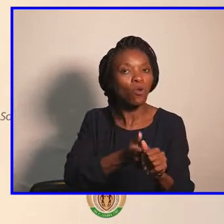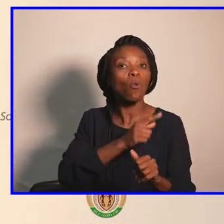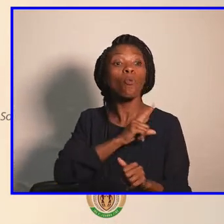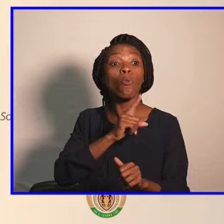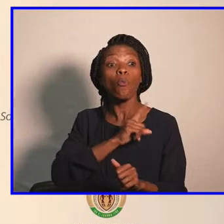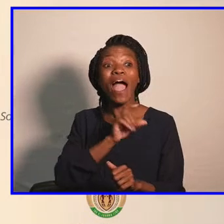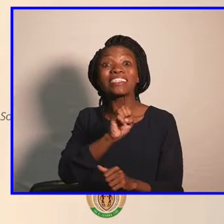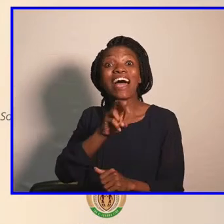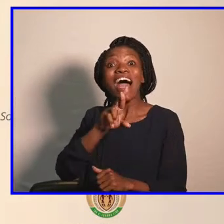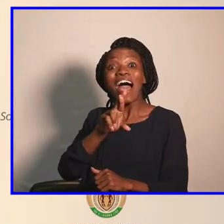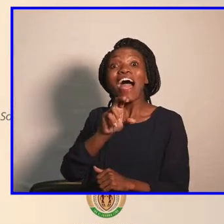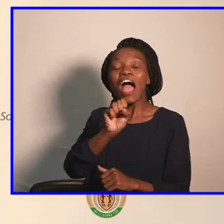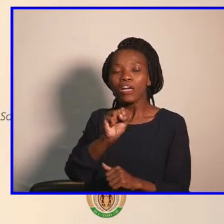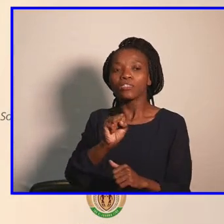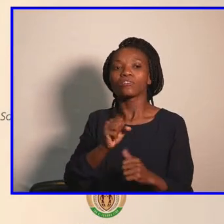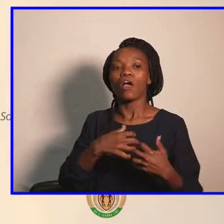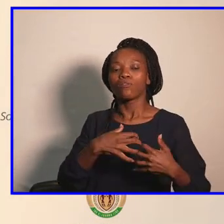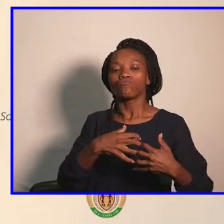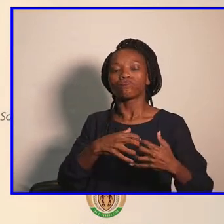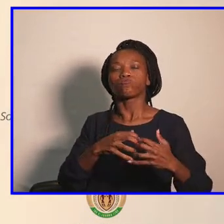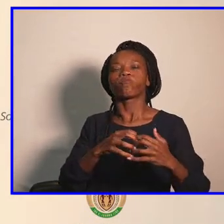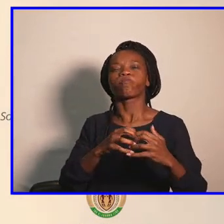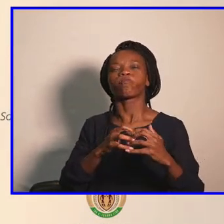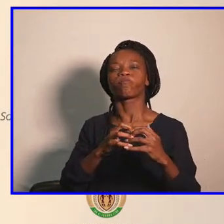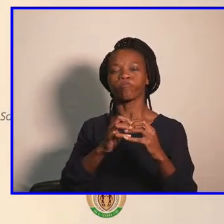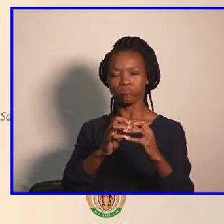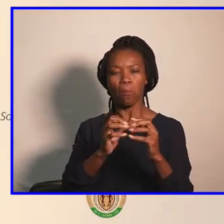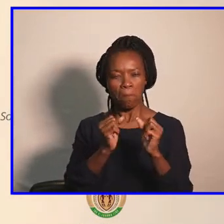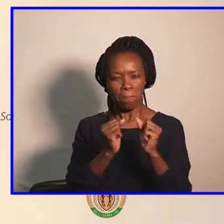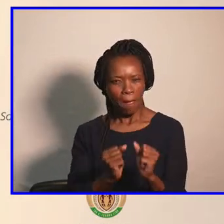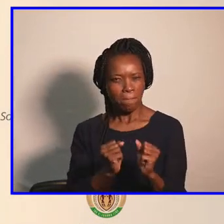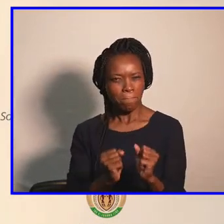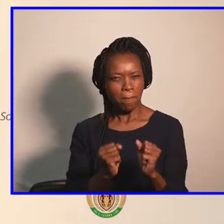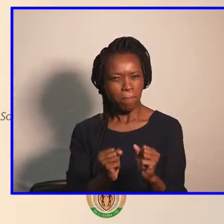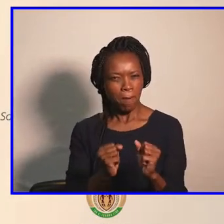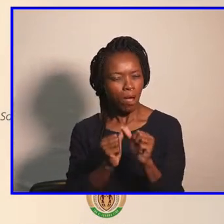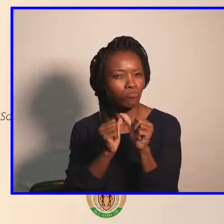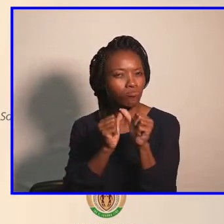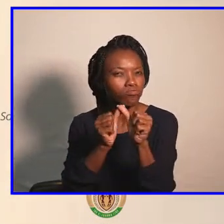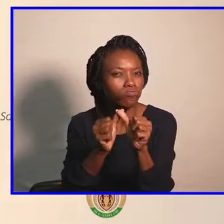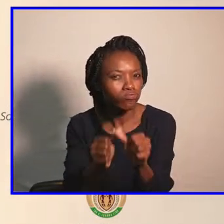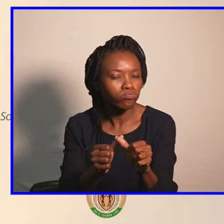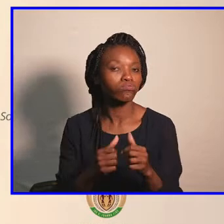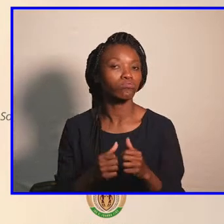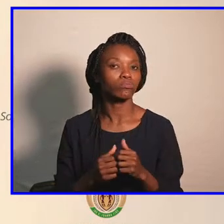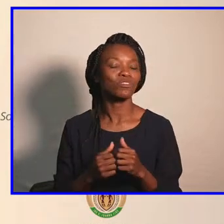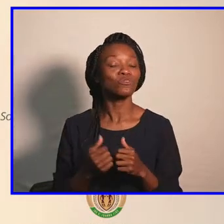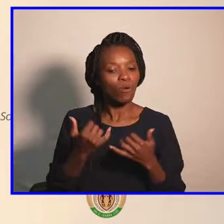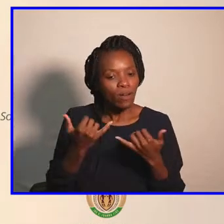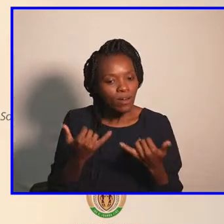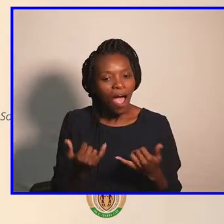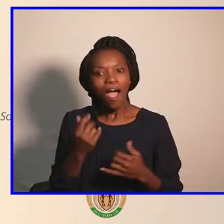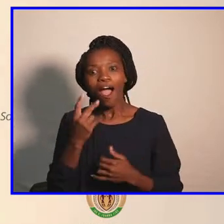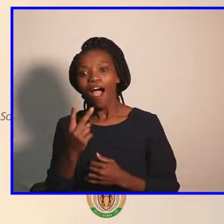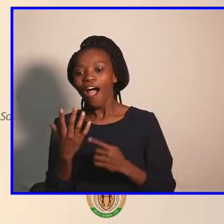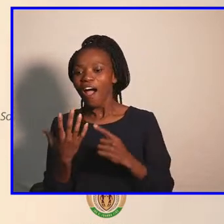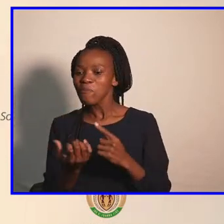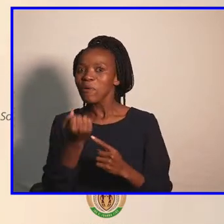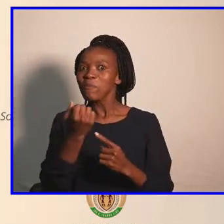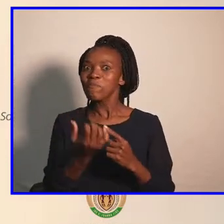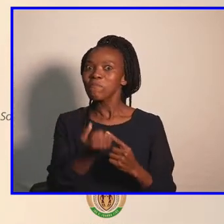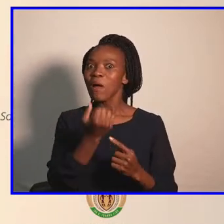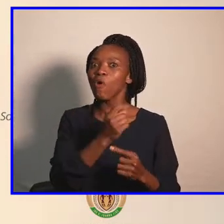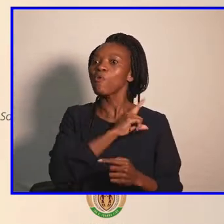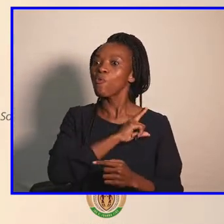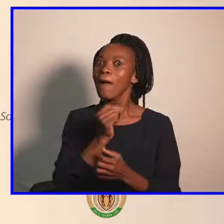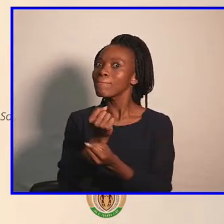the organization. And we're already bearing the fruits of this effort in improving levels of voluntary compliance.